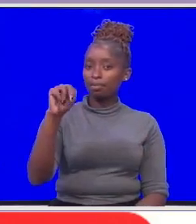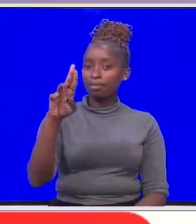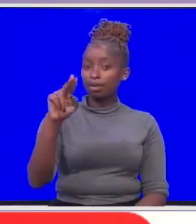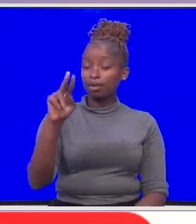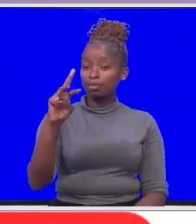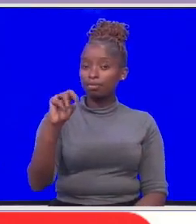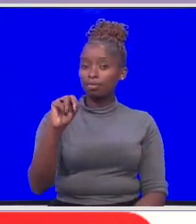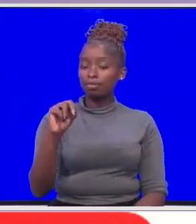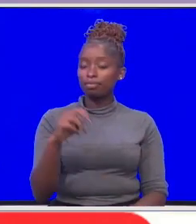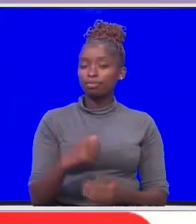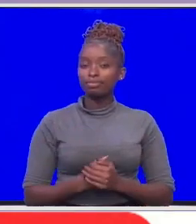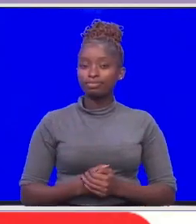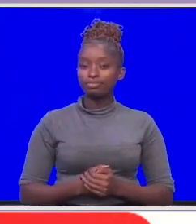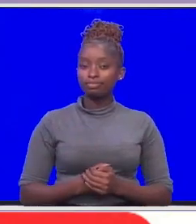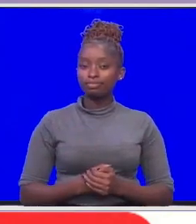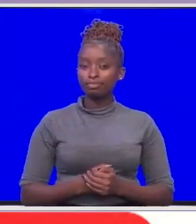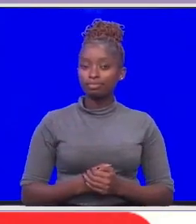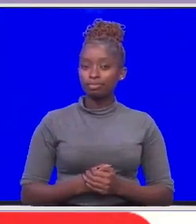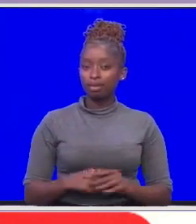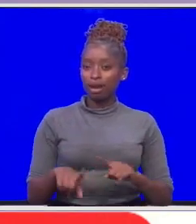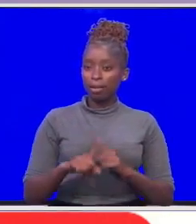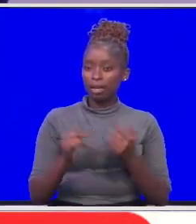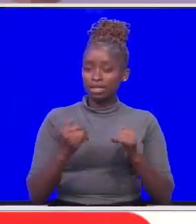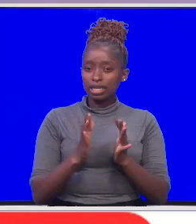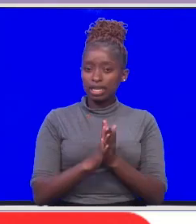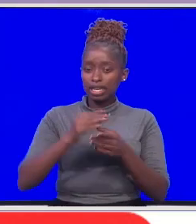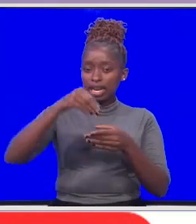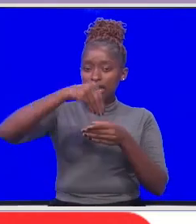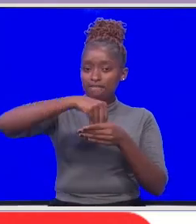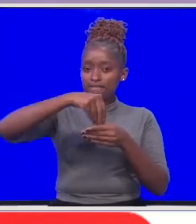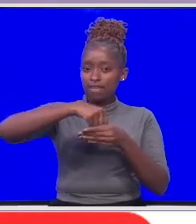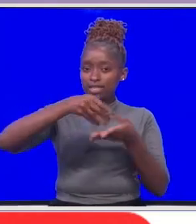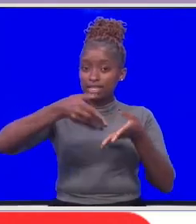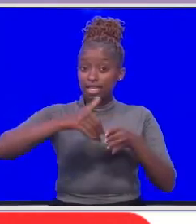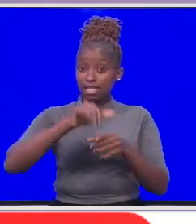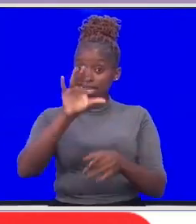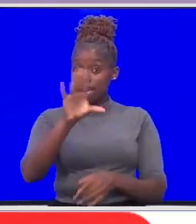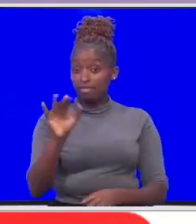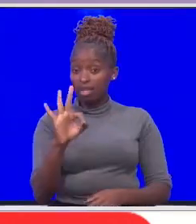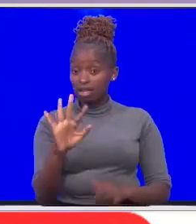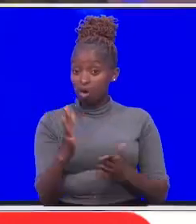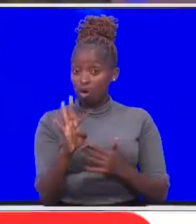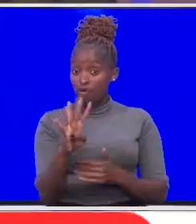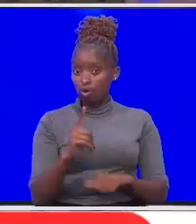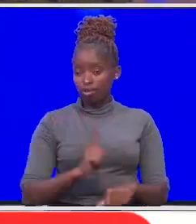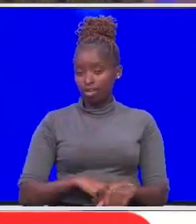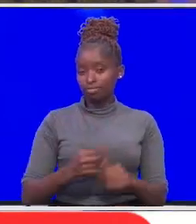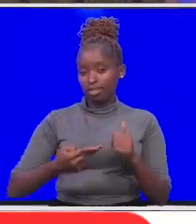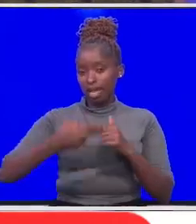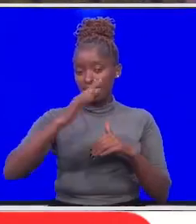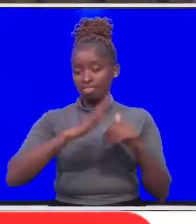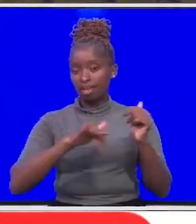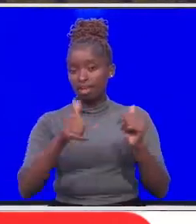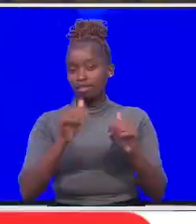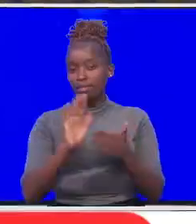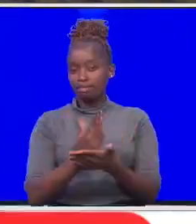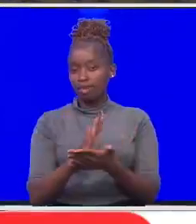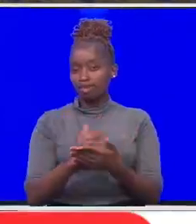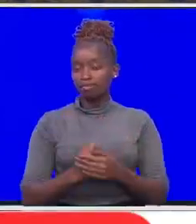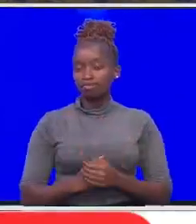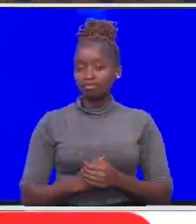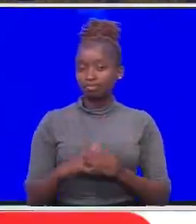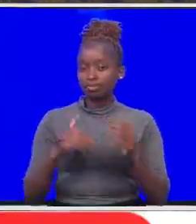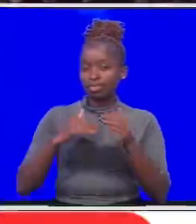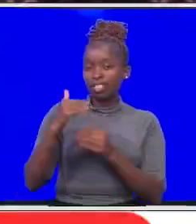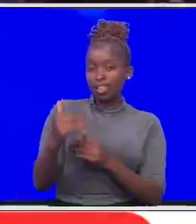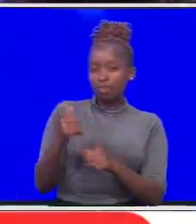but makes the cost of capital for investment in Africa 3 to 4 times higher than in other parts. This despite the efforts Africa